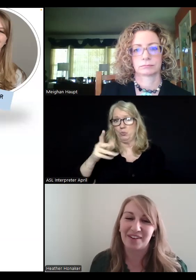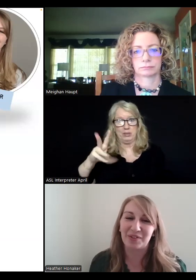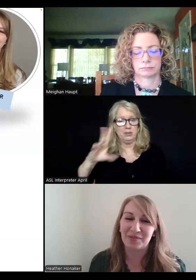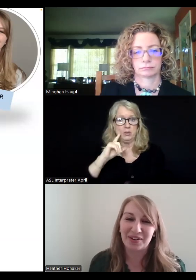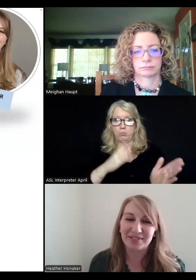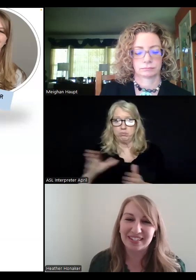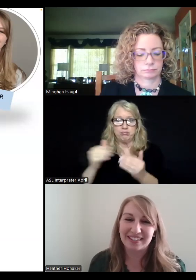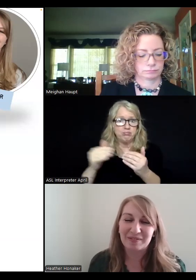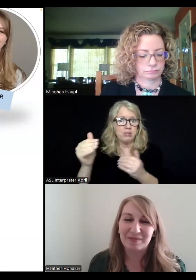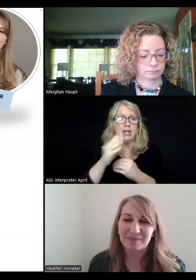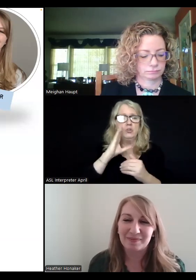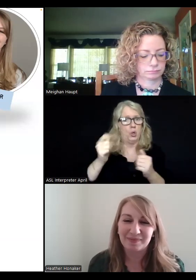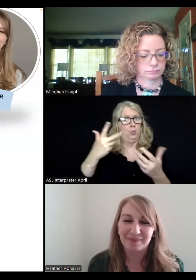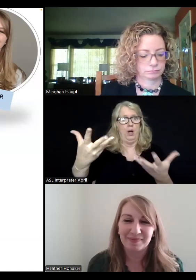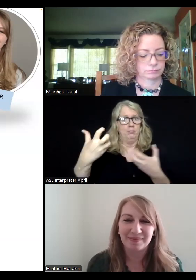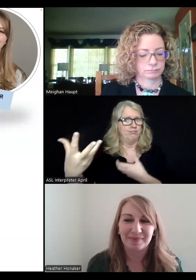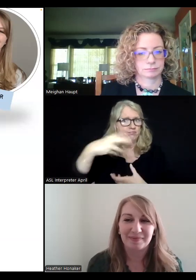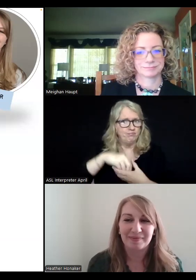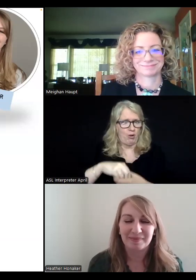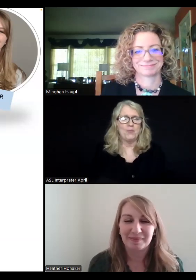love to have you involved.